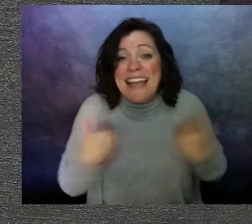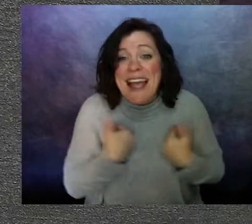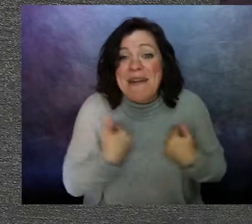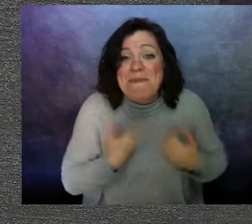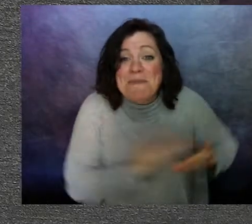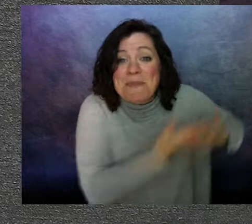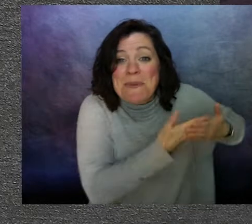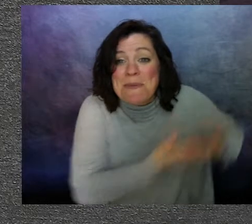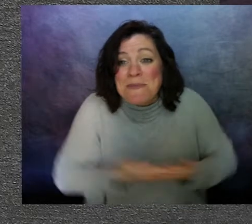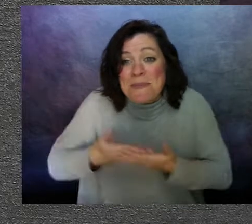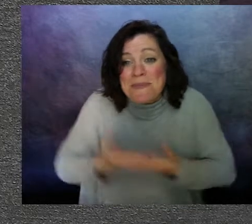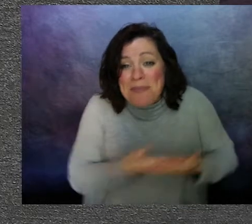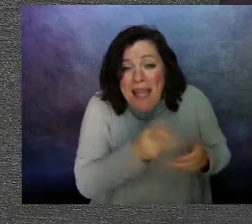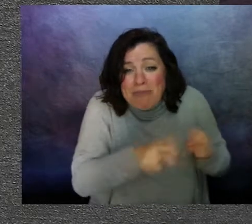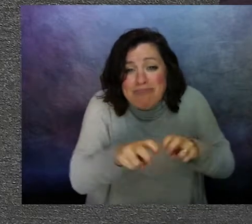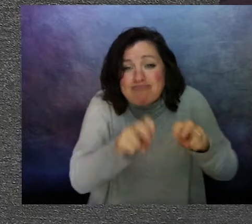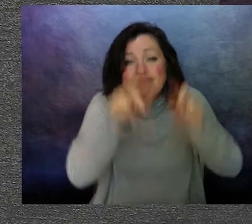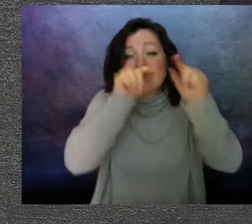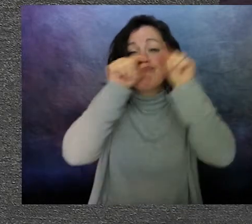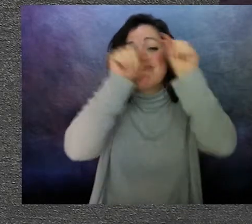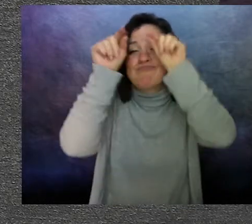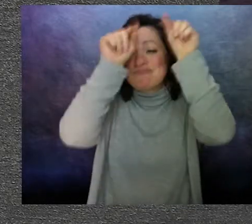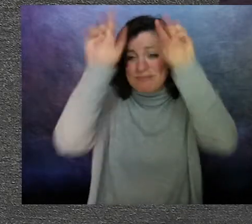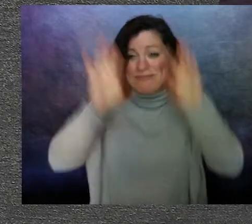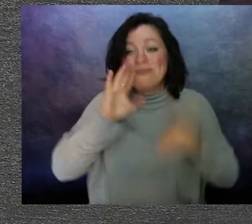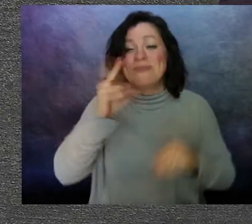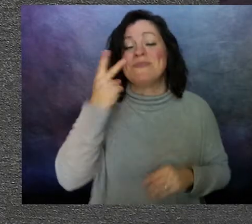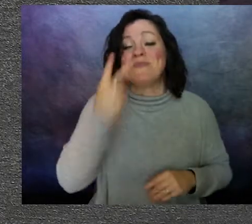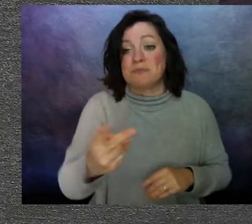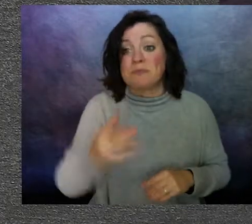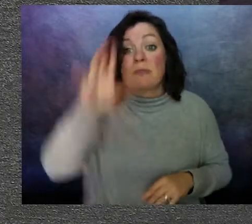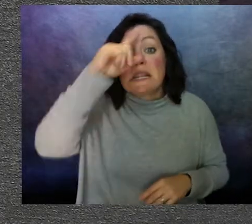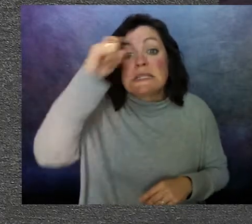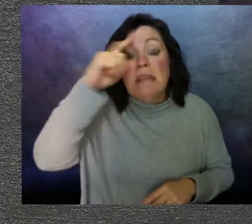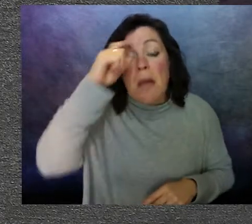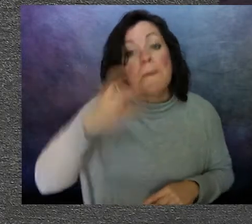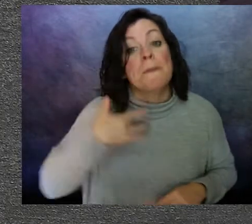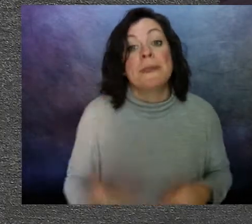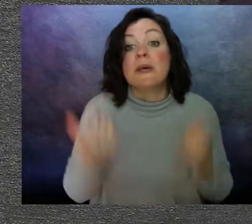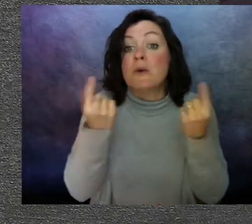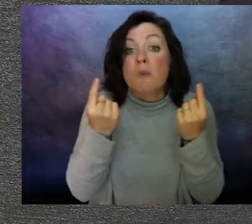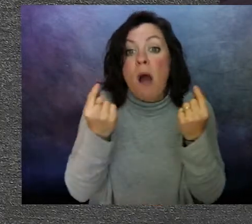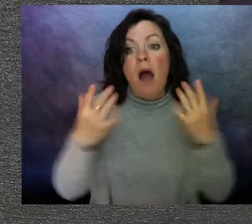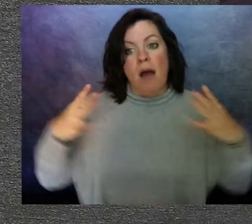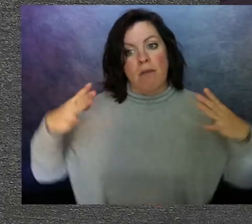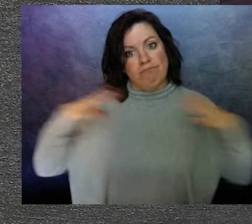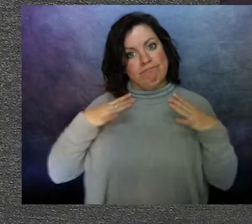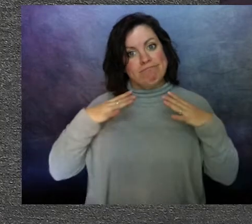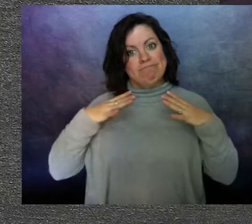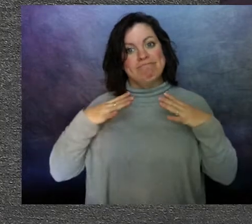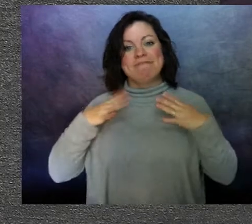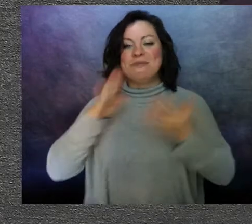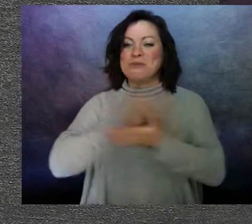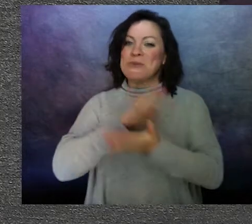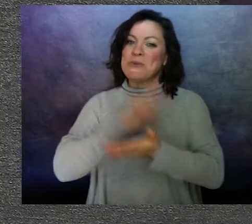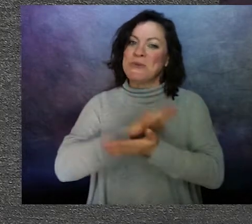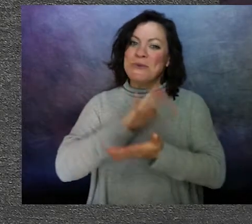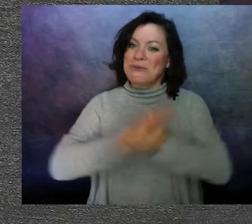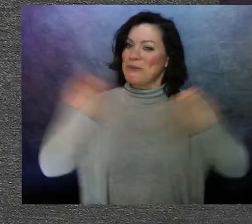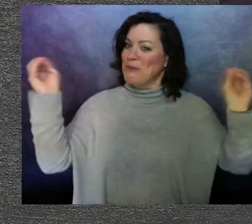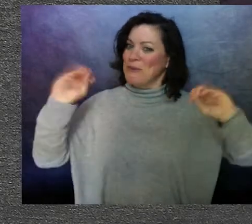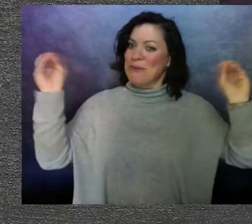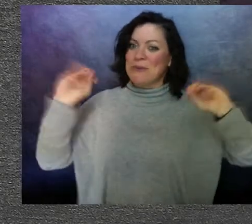then when summer comes, children usually have off school. So that's when families like to go on vacations and maybe have